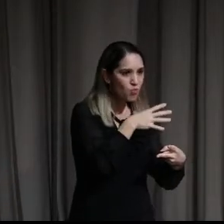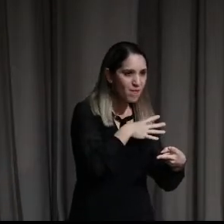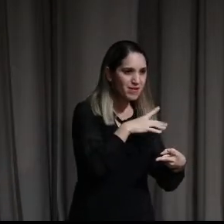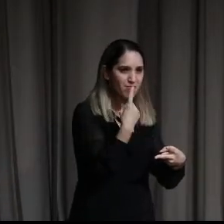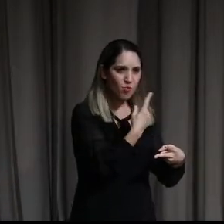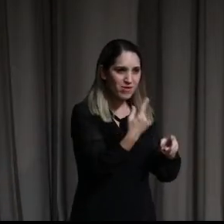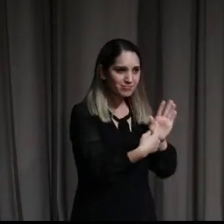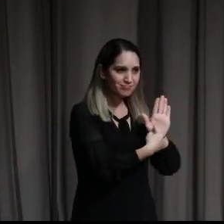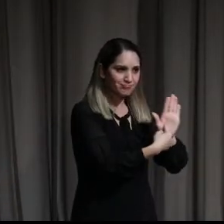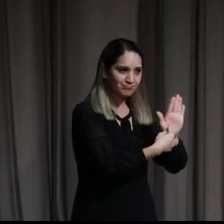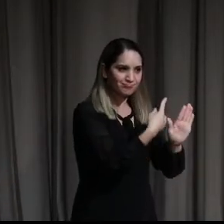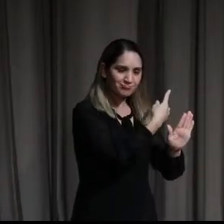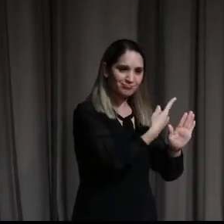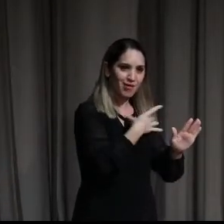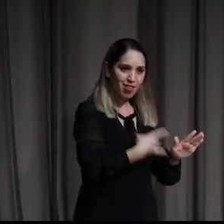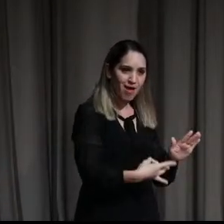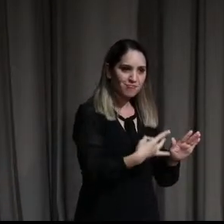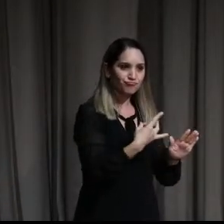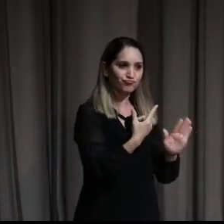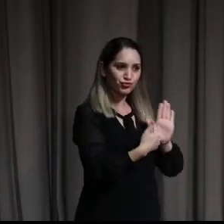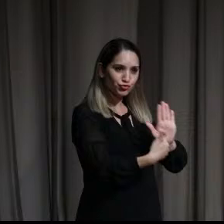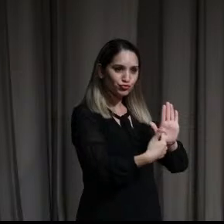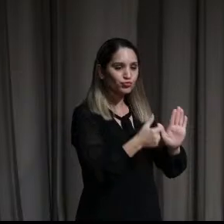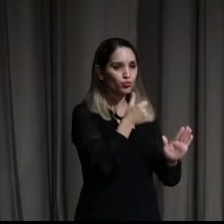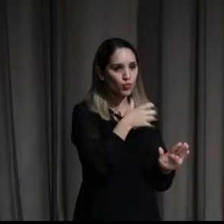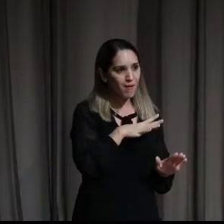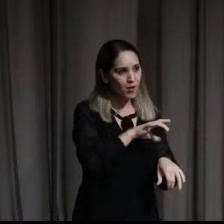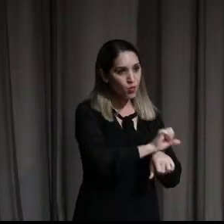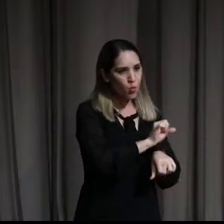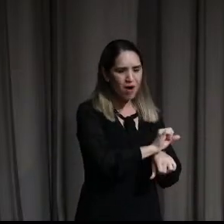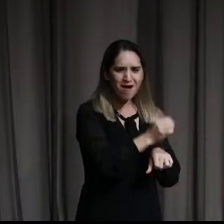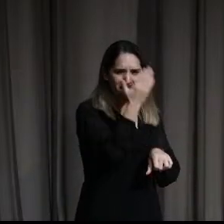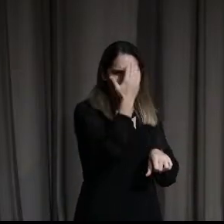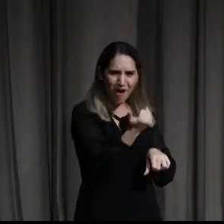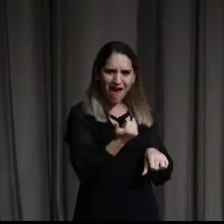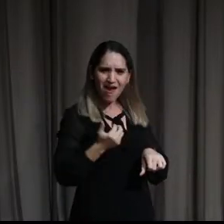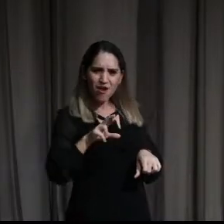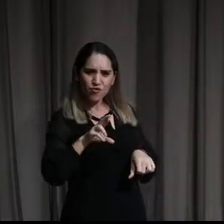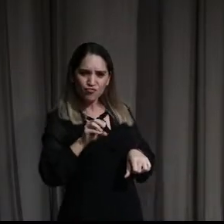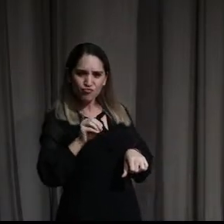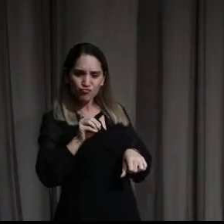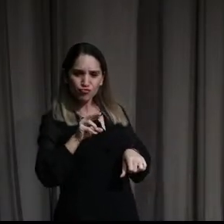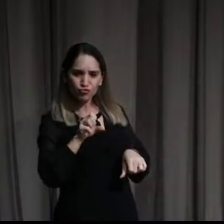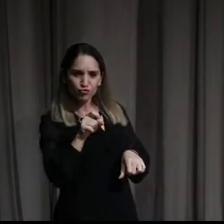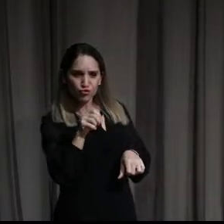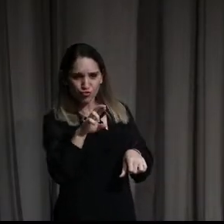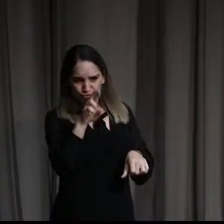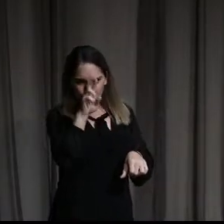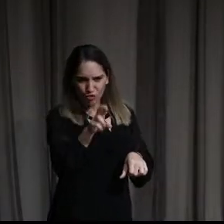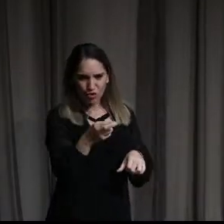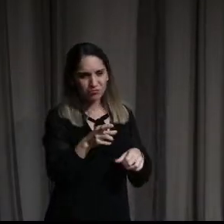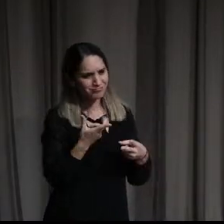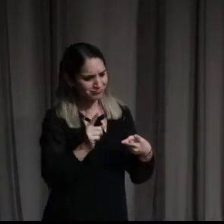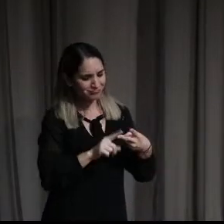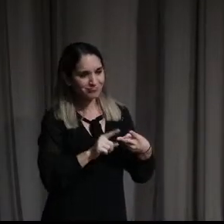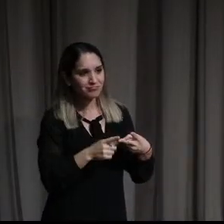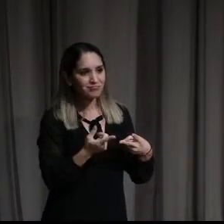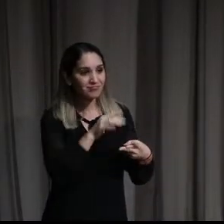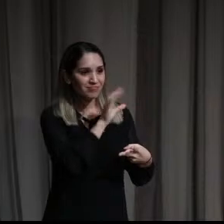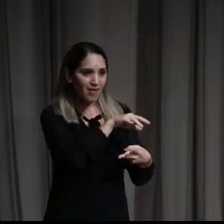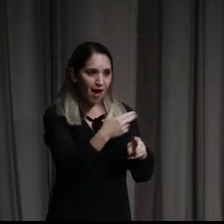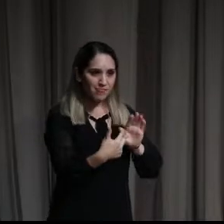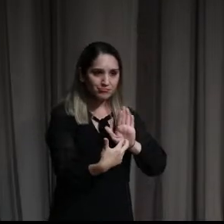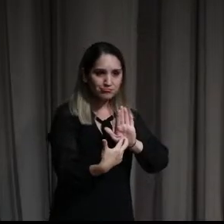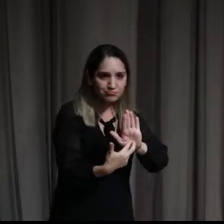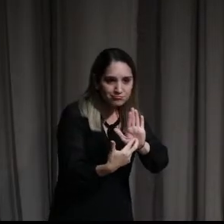woman represented in Mariano's work? And why the rooster? And if the rooster is just